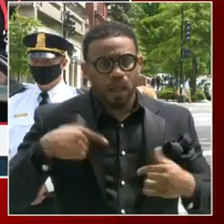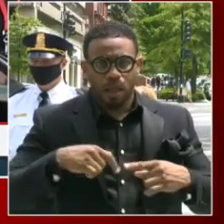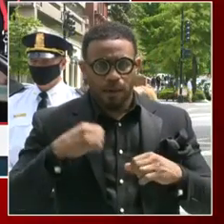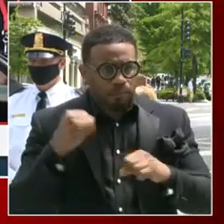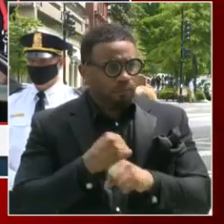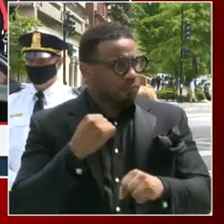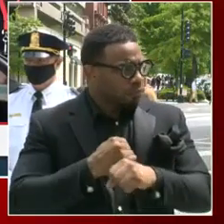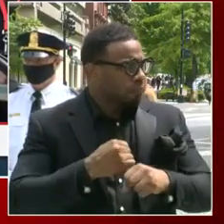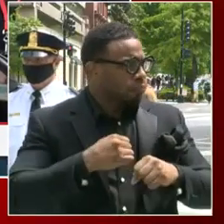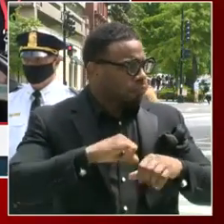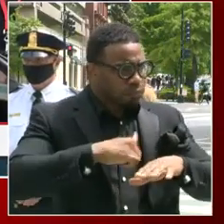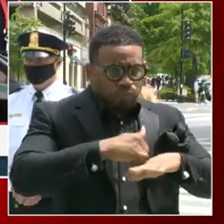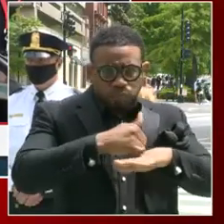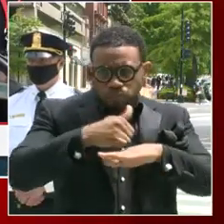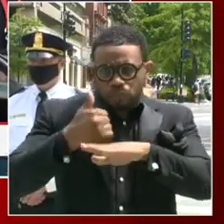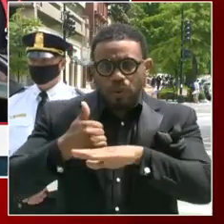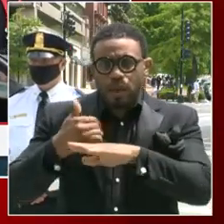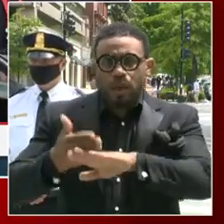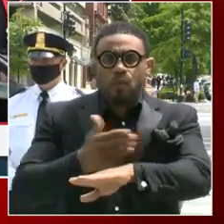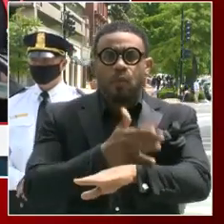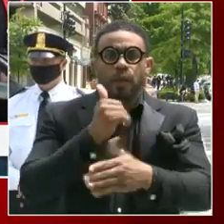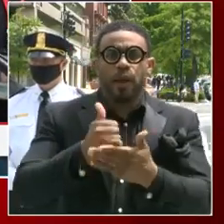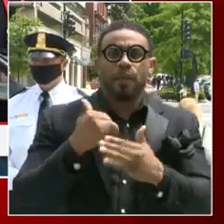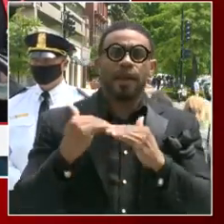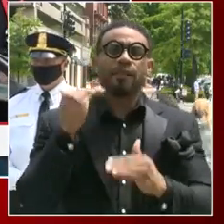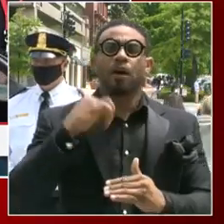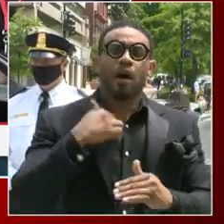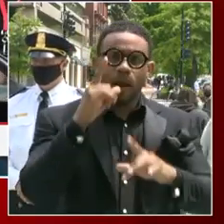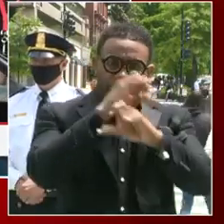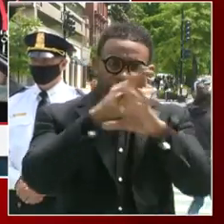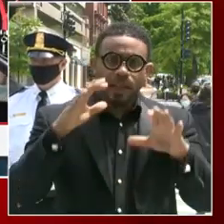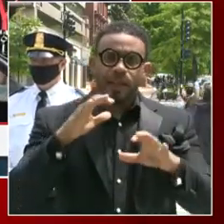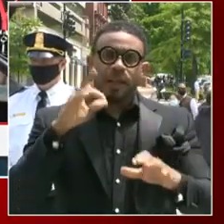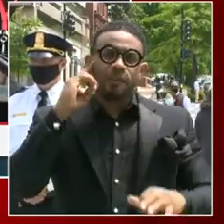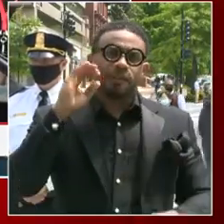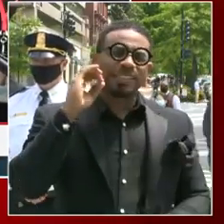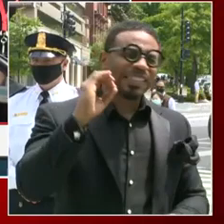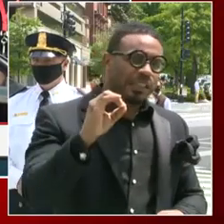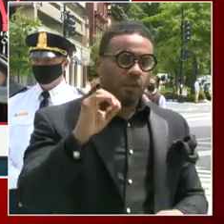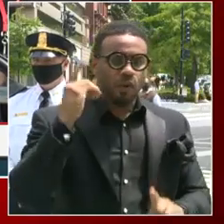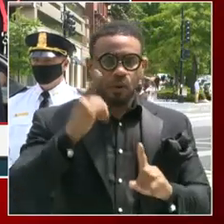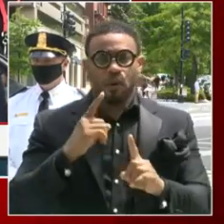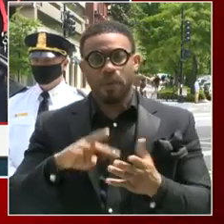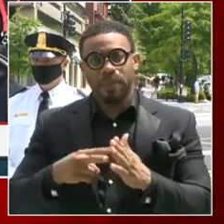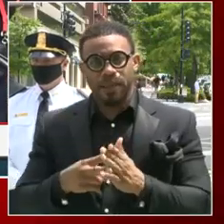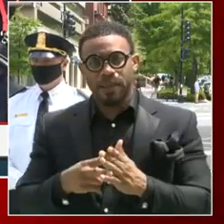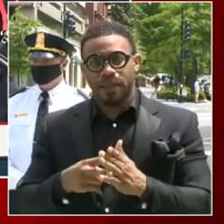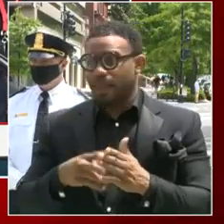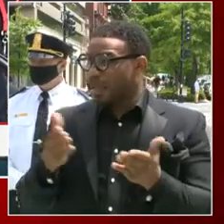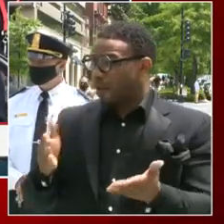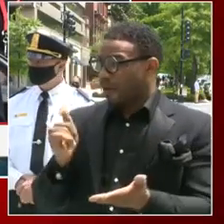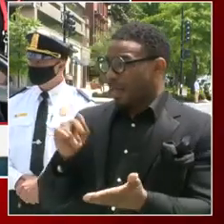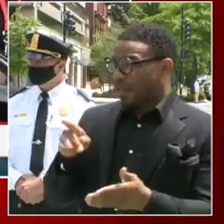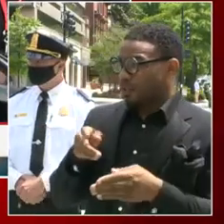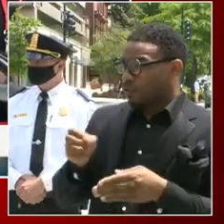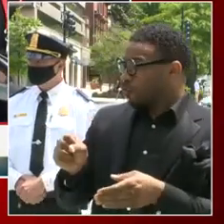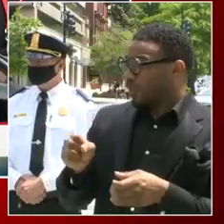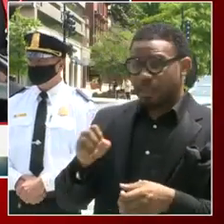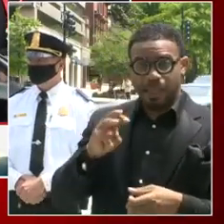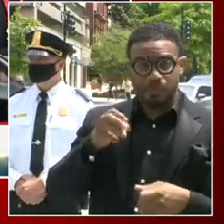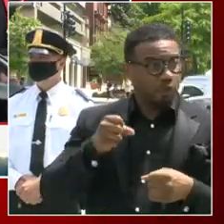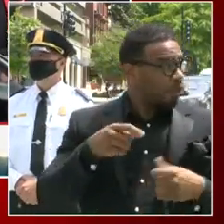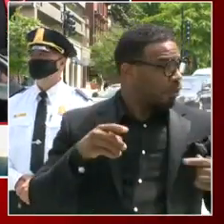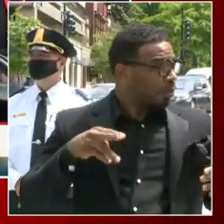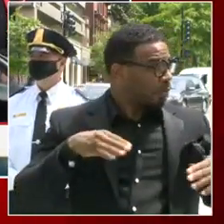hard at work installing improvements that will help us advance our Vision Zero goals. Like here at 18th Street and M Street